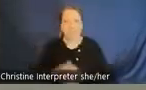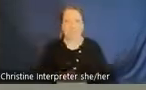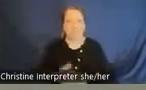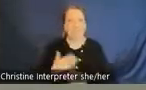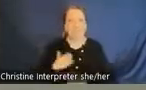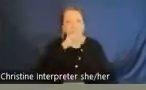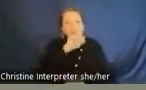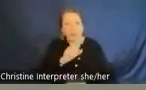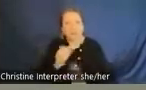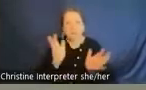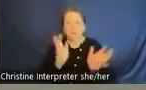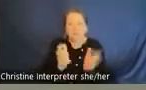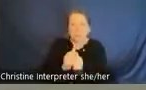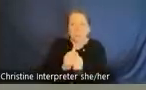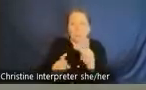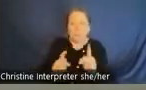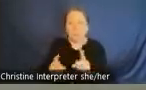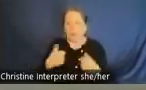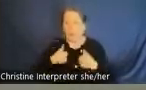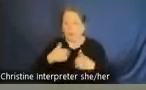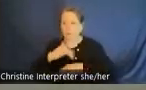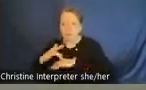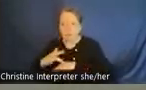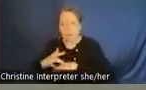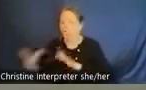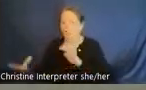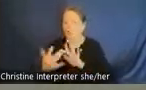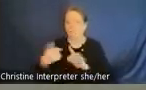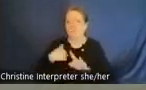a resource. Anybody can contact me at